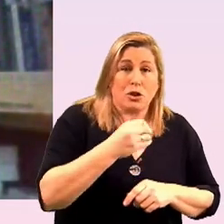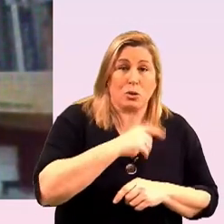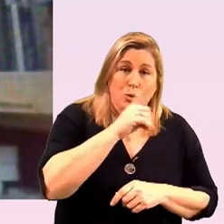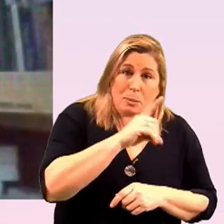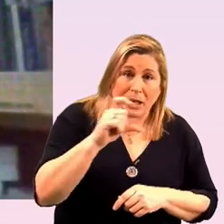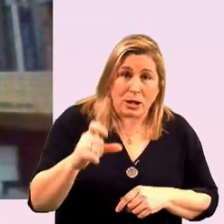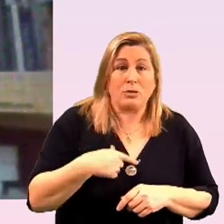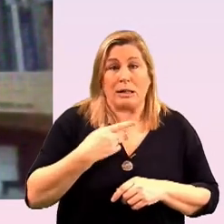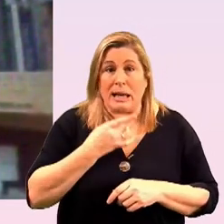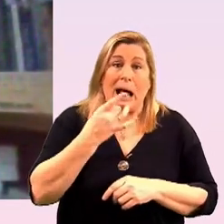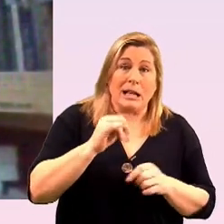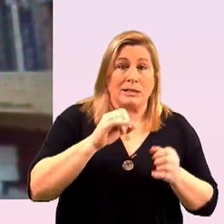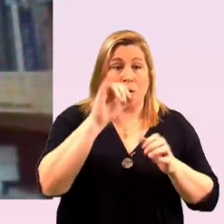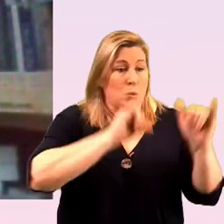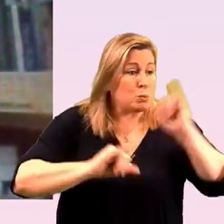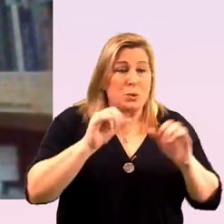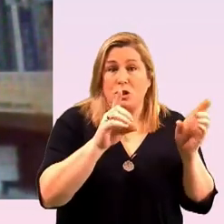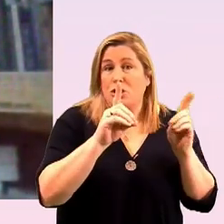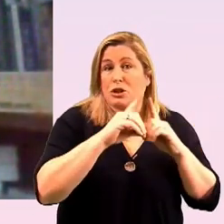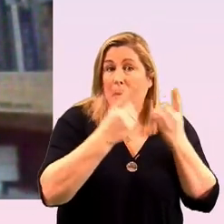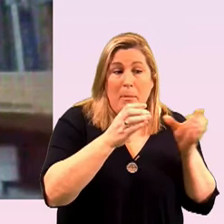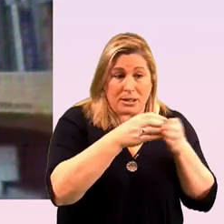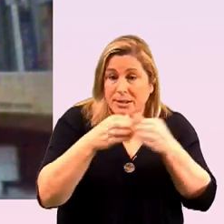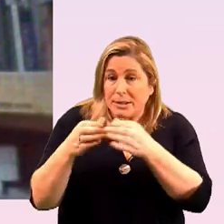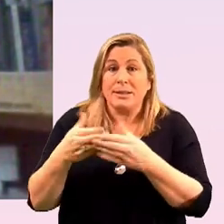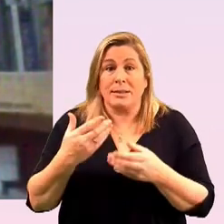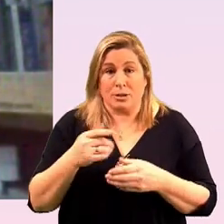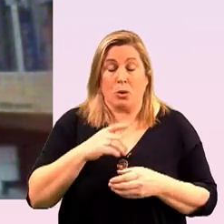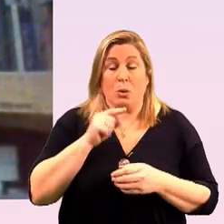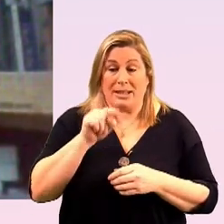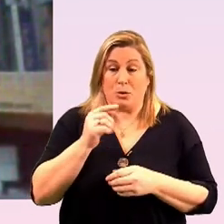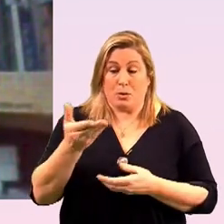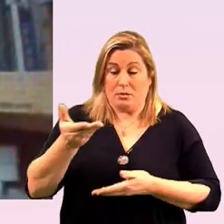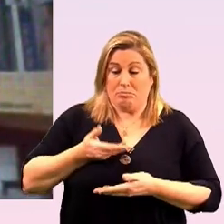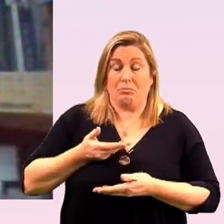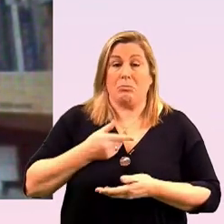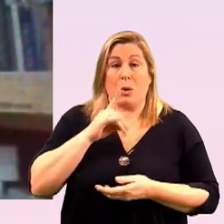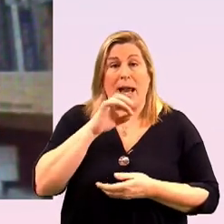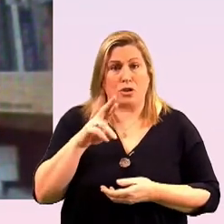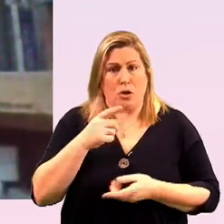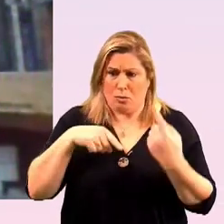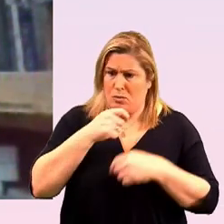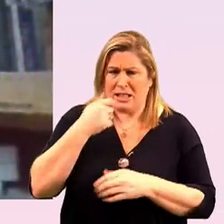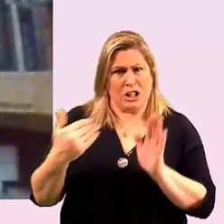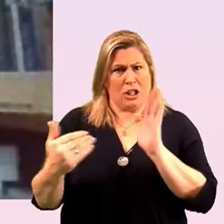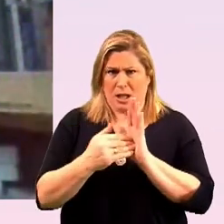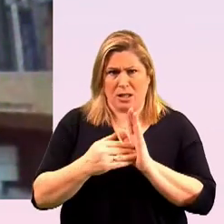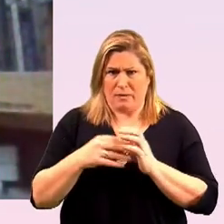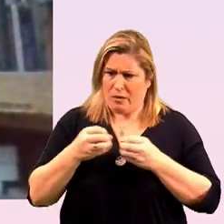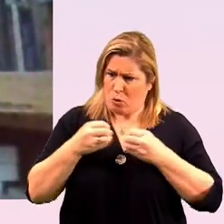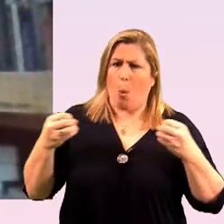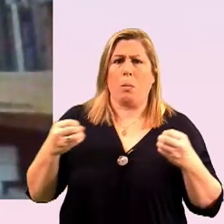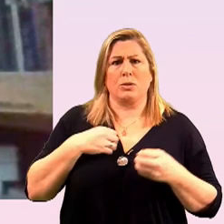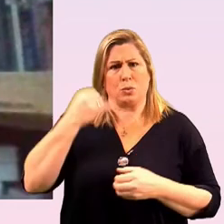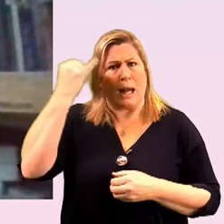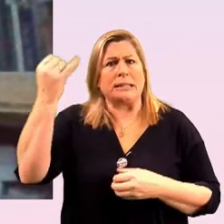the question is for. This one came to HR, and a senior manager replies saying, yes, that we were very open to the idea and